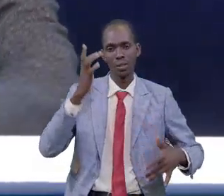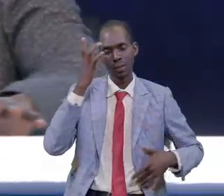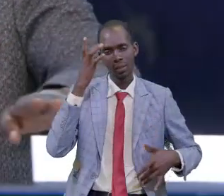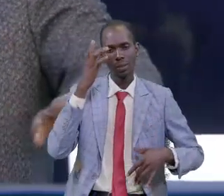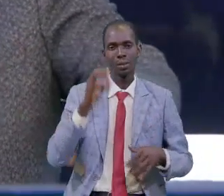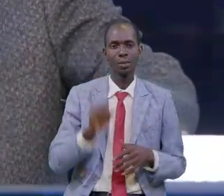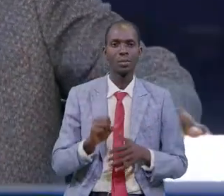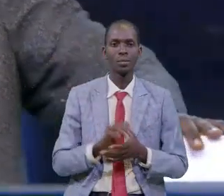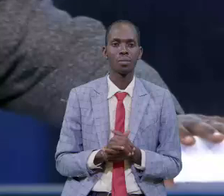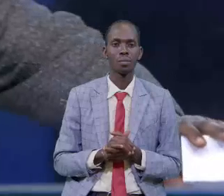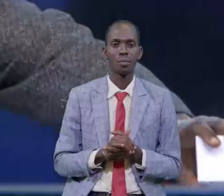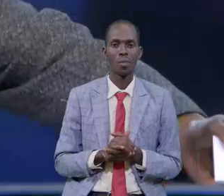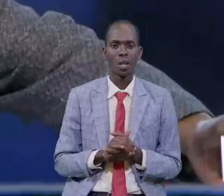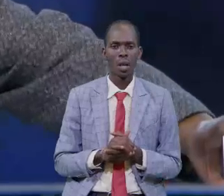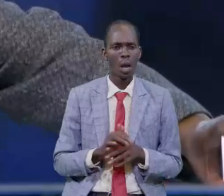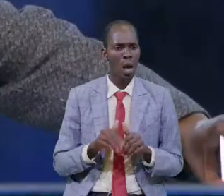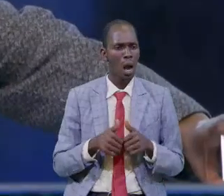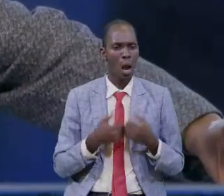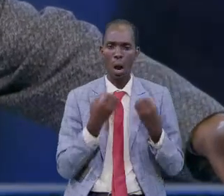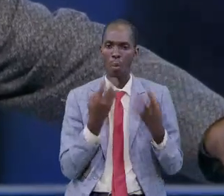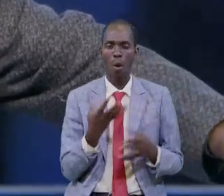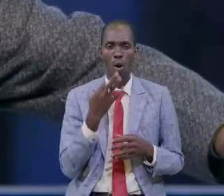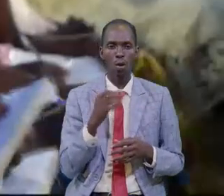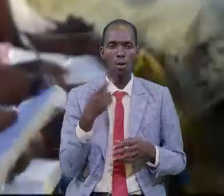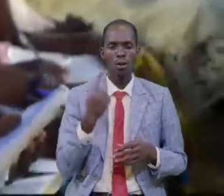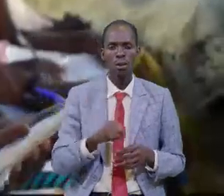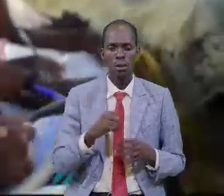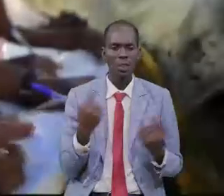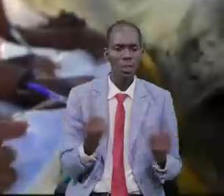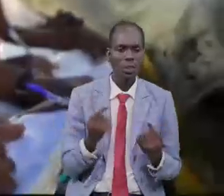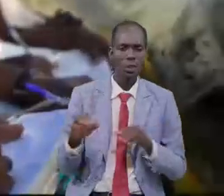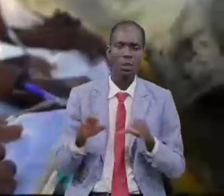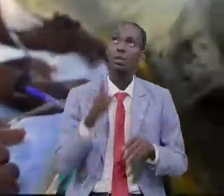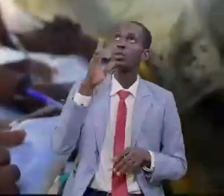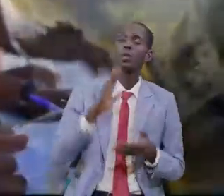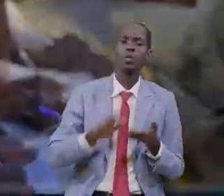How many of thy iniquities did the Lord forgive?